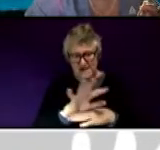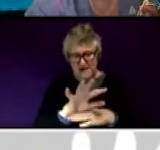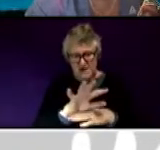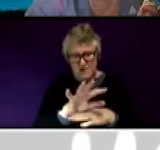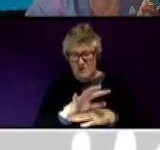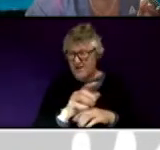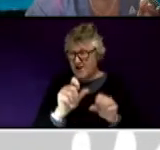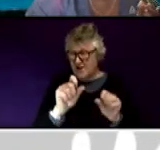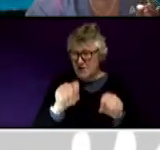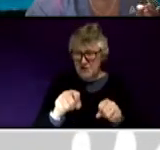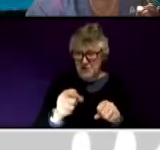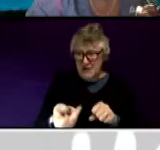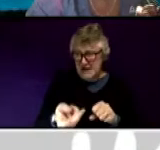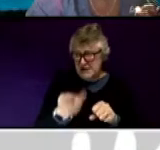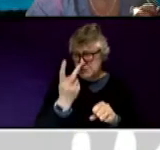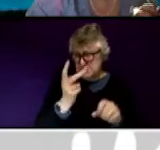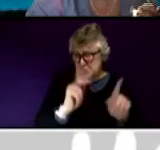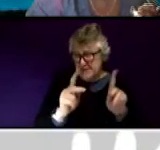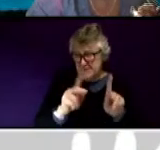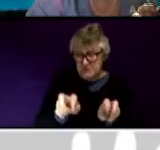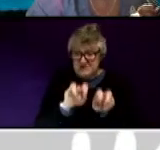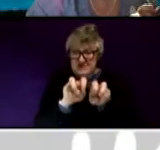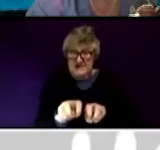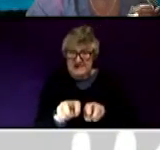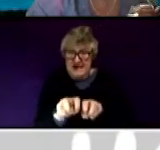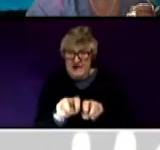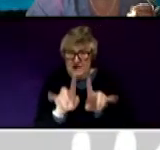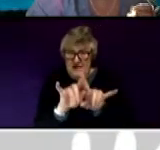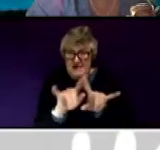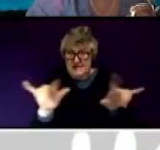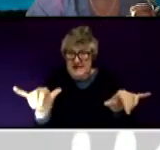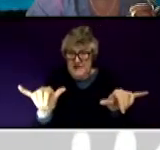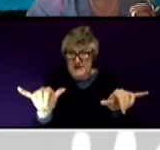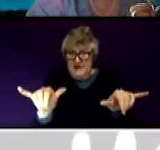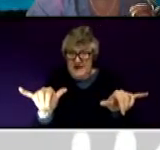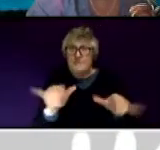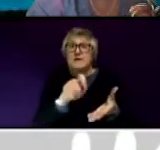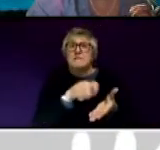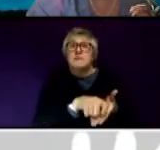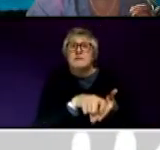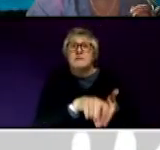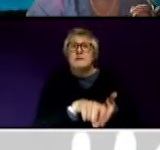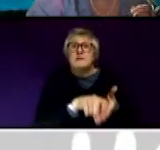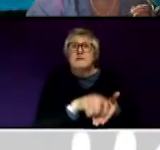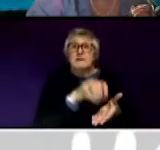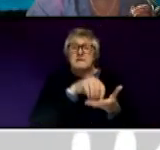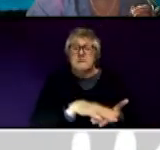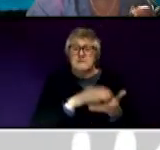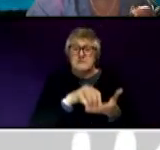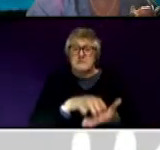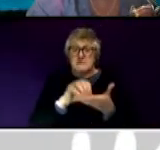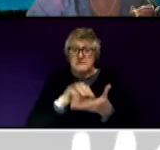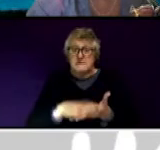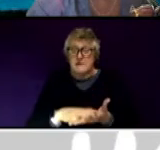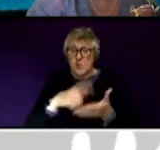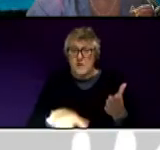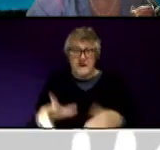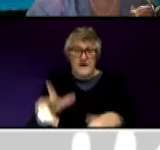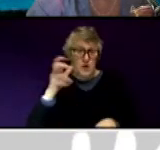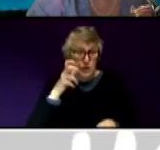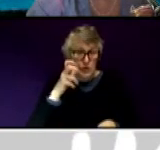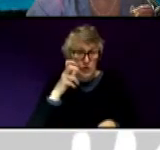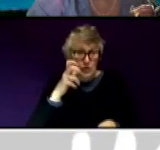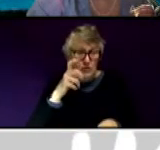that can sit down and watch the video at the same time and write down what they have as a suggestion maybe, or because